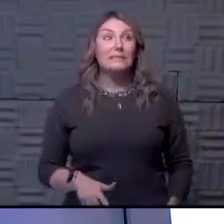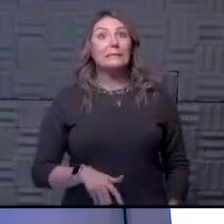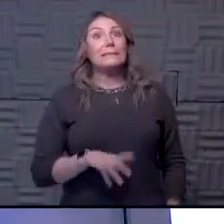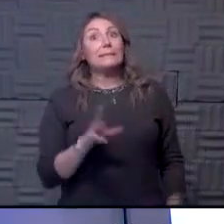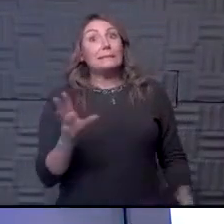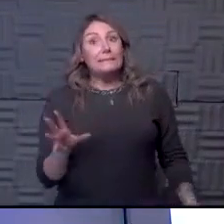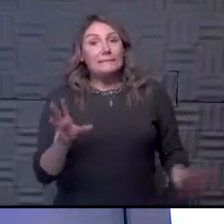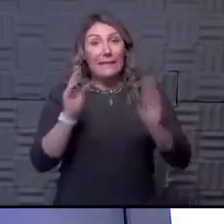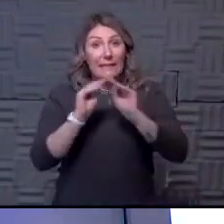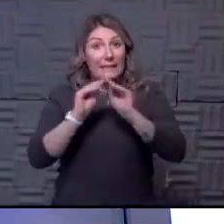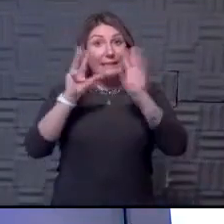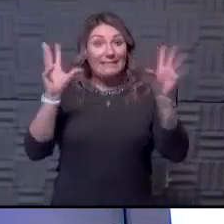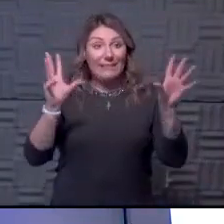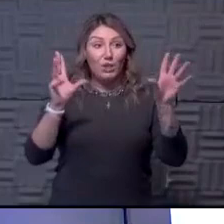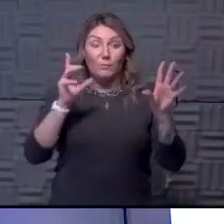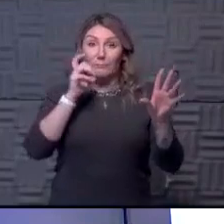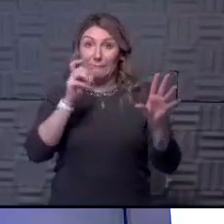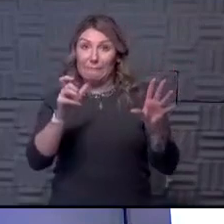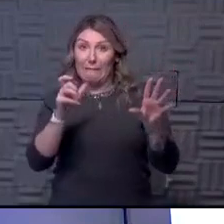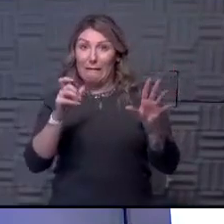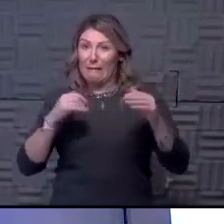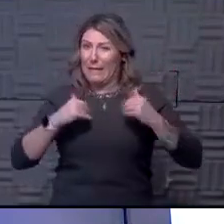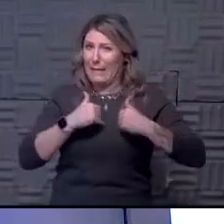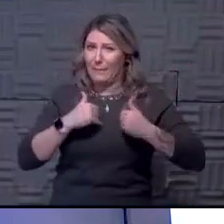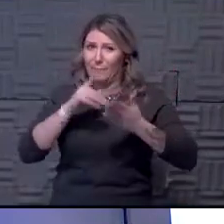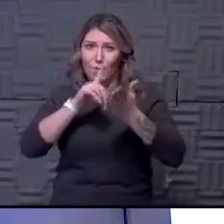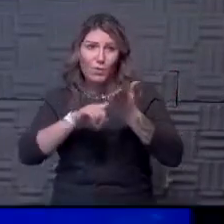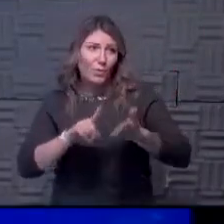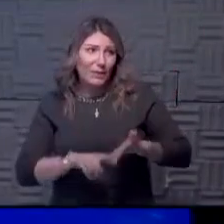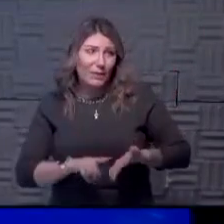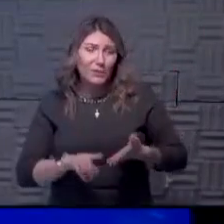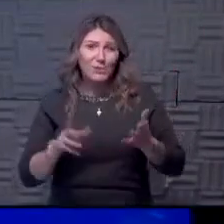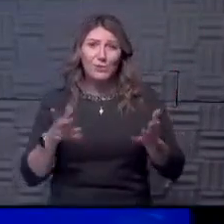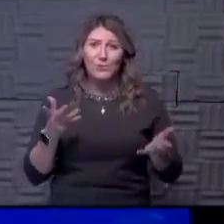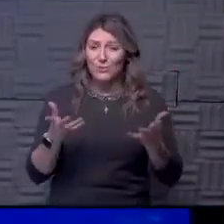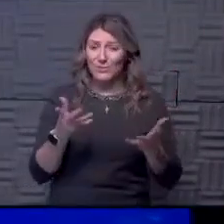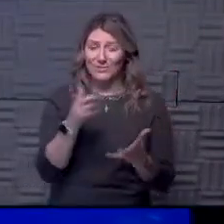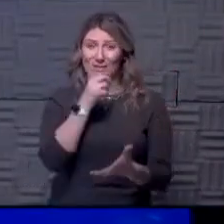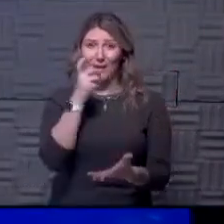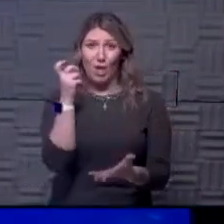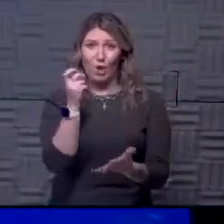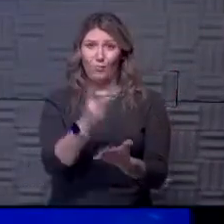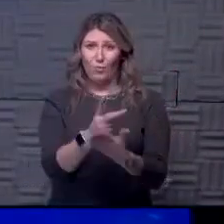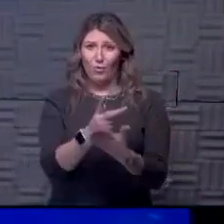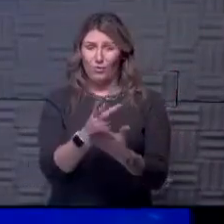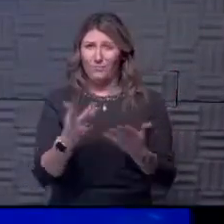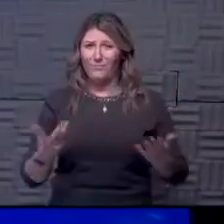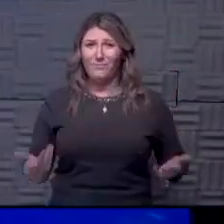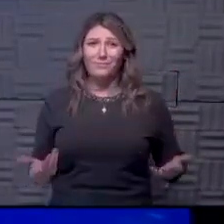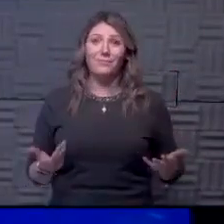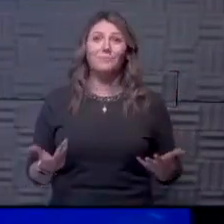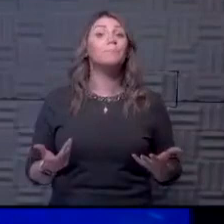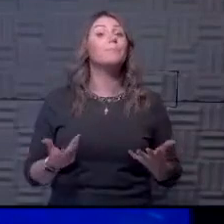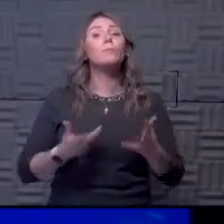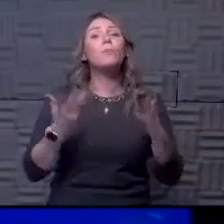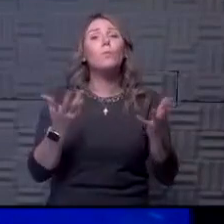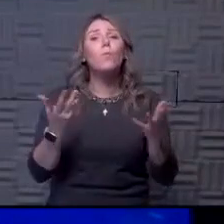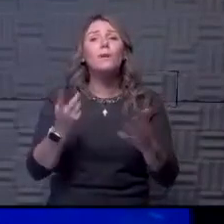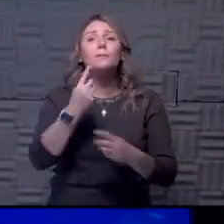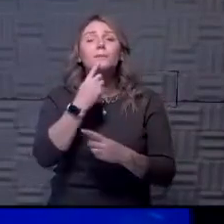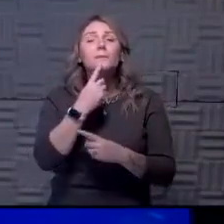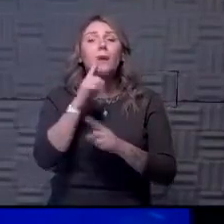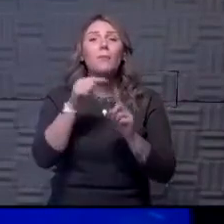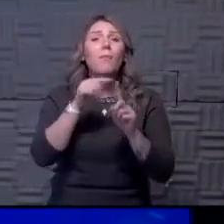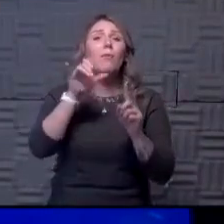not animal research, or it wouldn't have been approved at all. Yeah. I think what we can say about